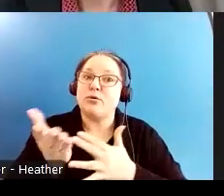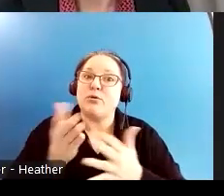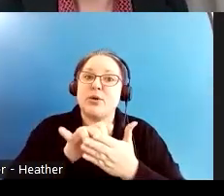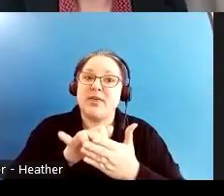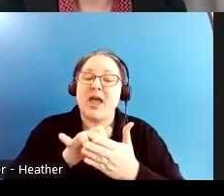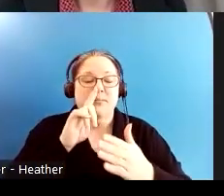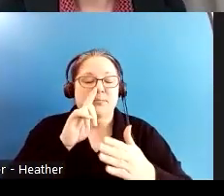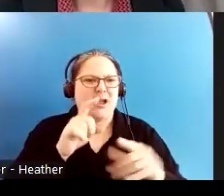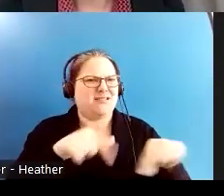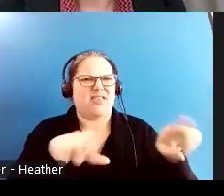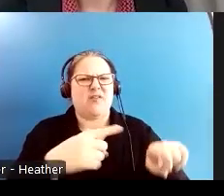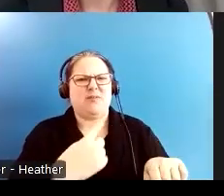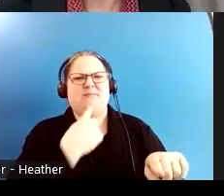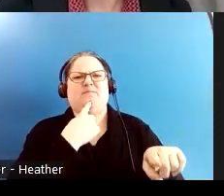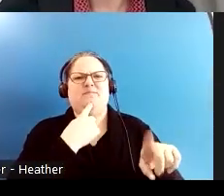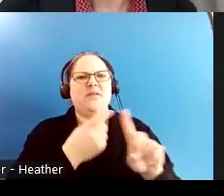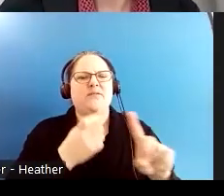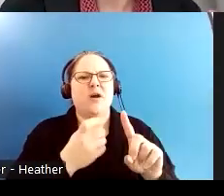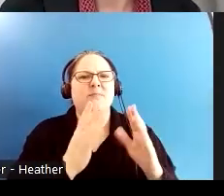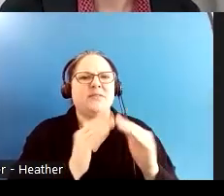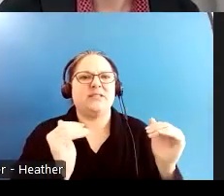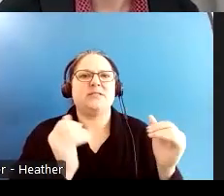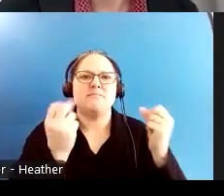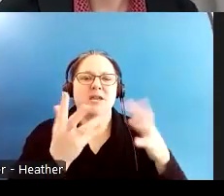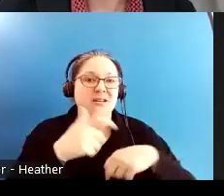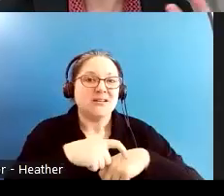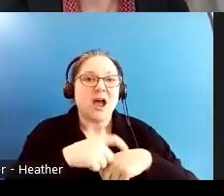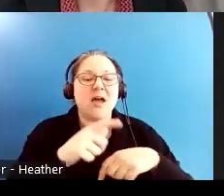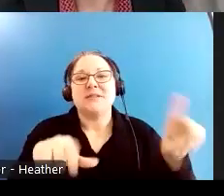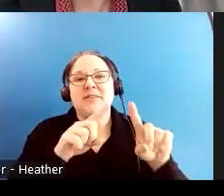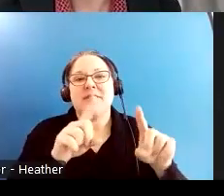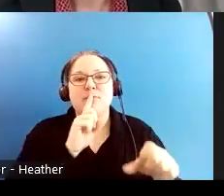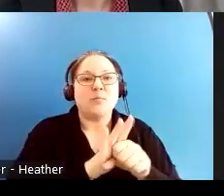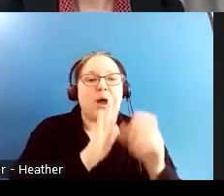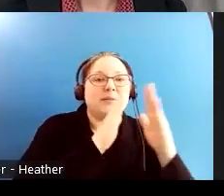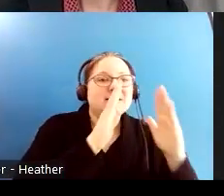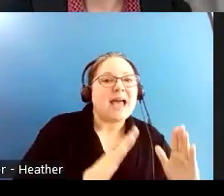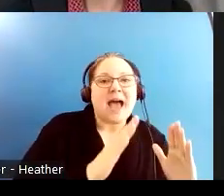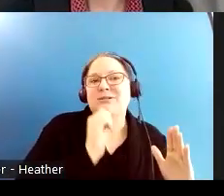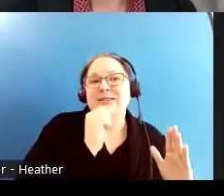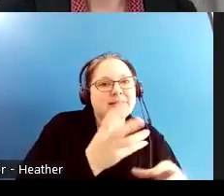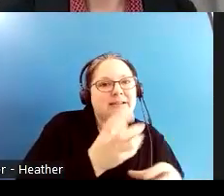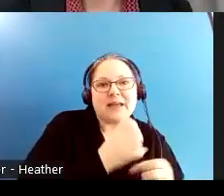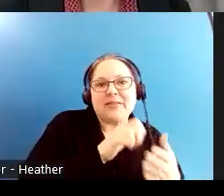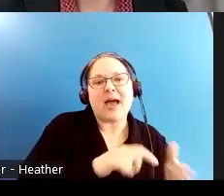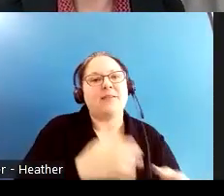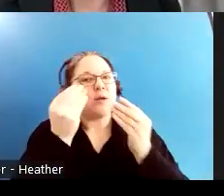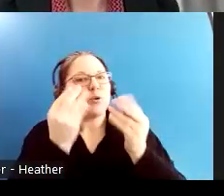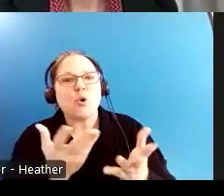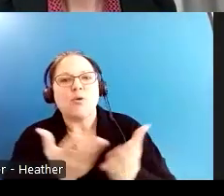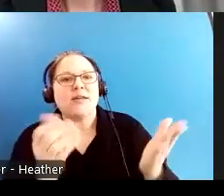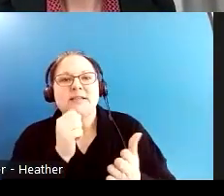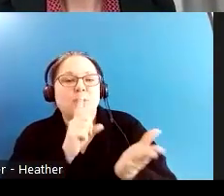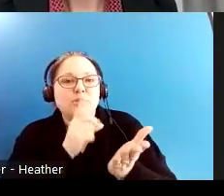have been disappointed by the system many times. Sometimes they've been promised housing and not gotten that, or been told things and it's not been true.